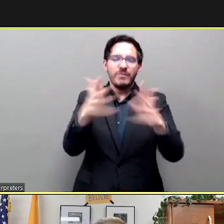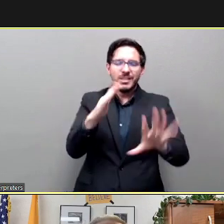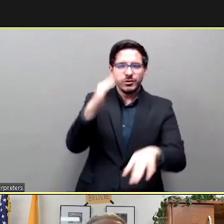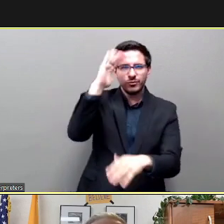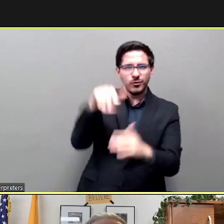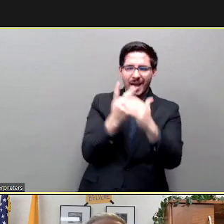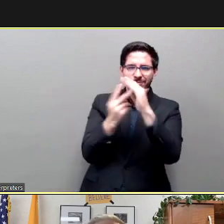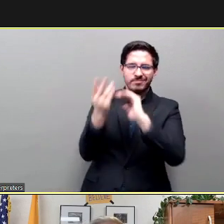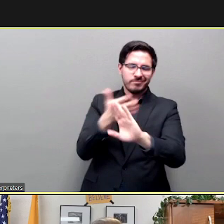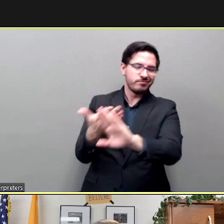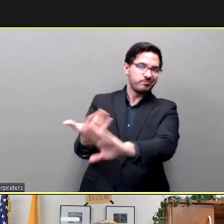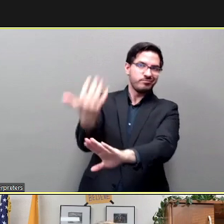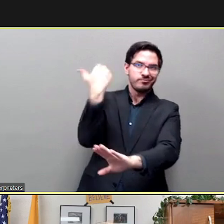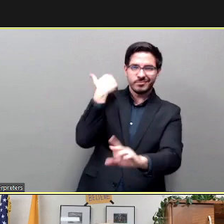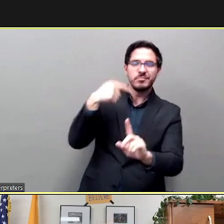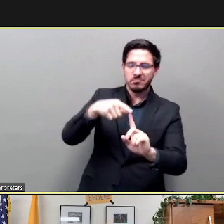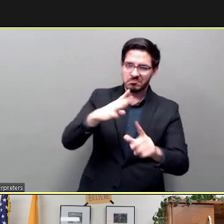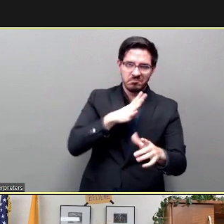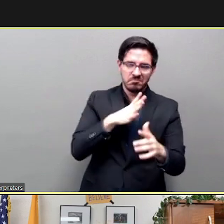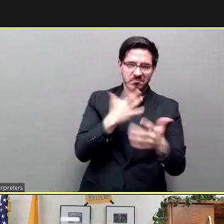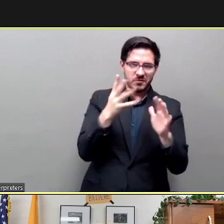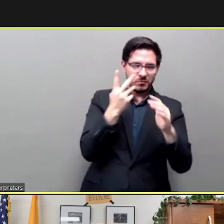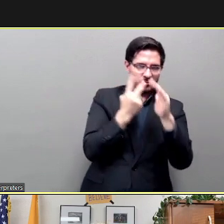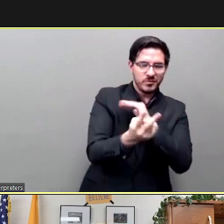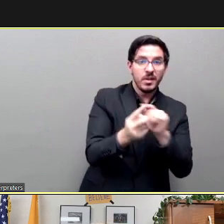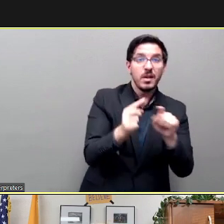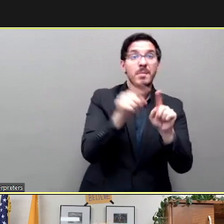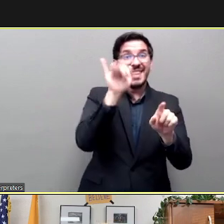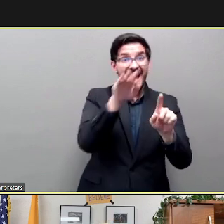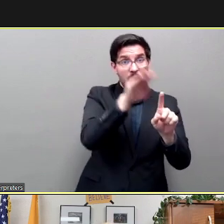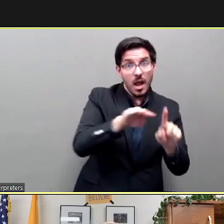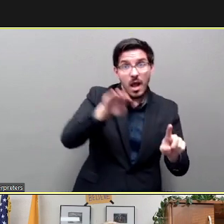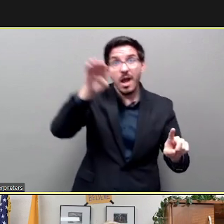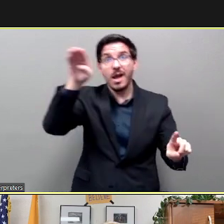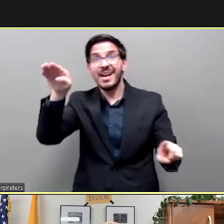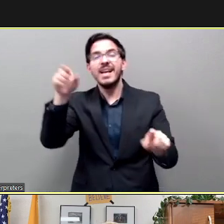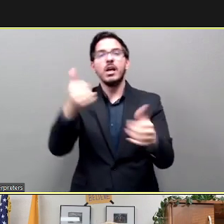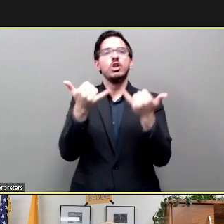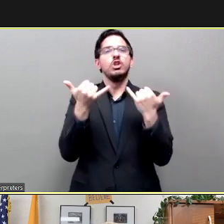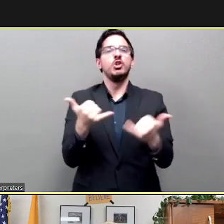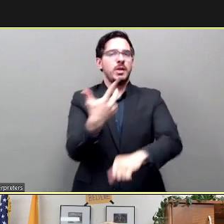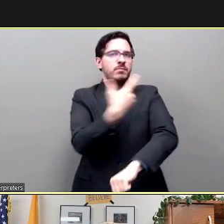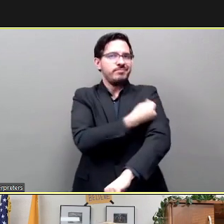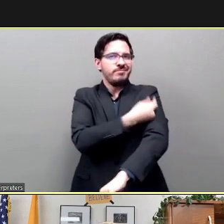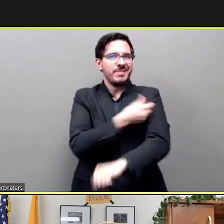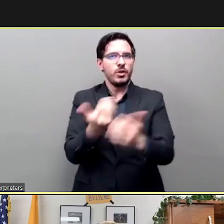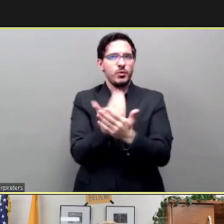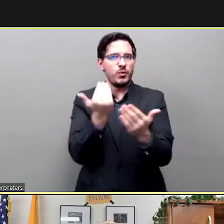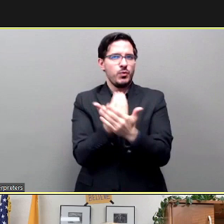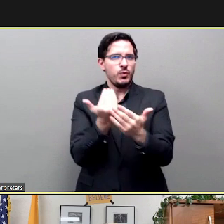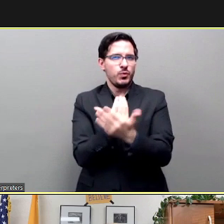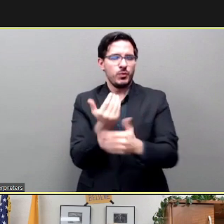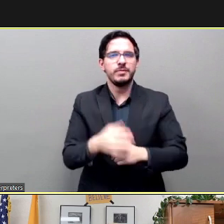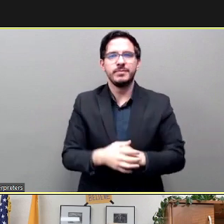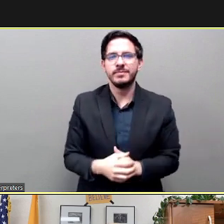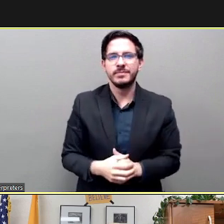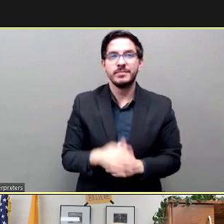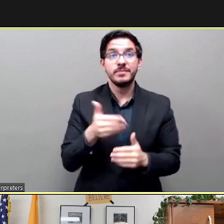persisted with the current vaccine that's available now. Next slide, please.